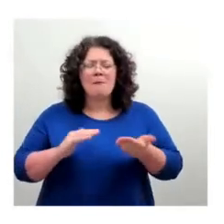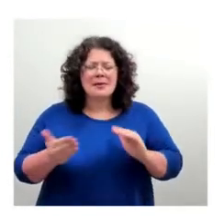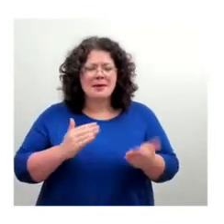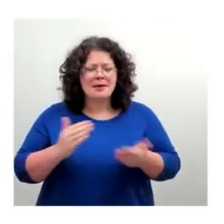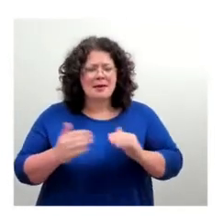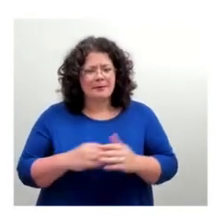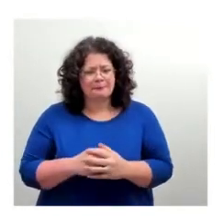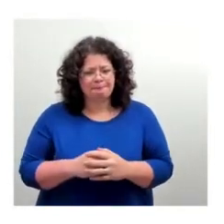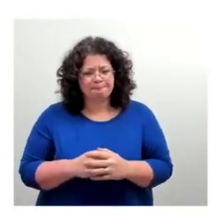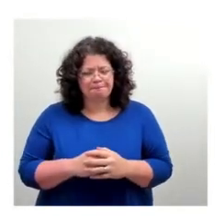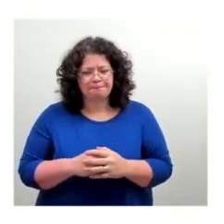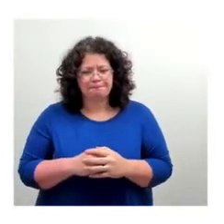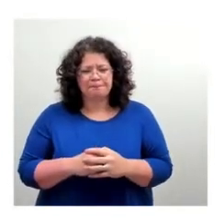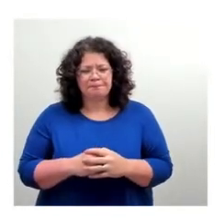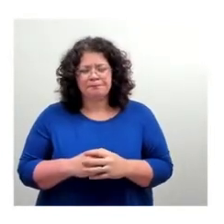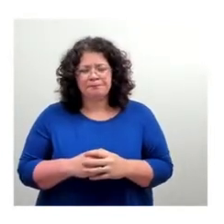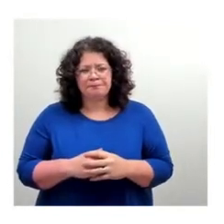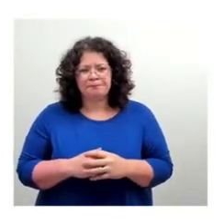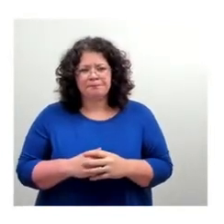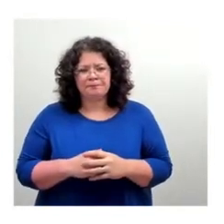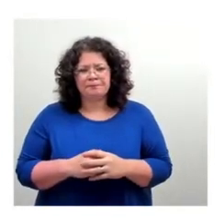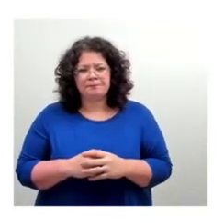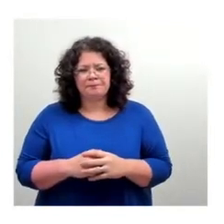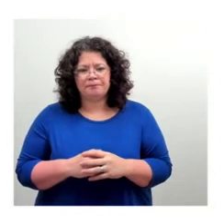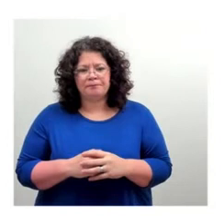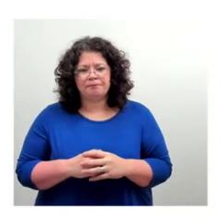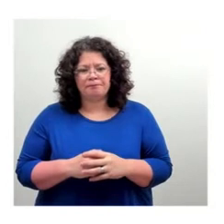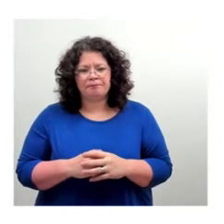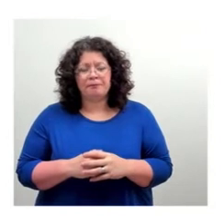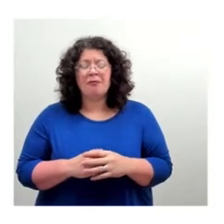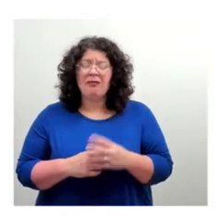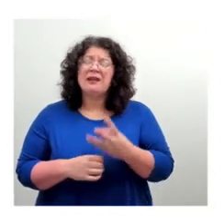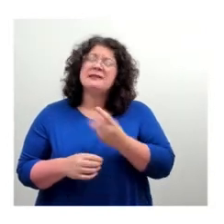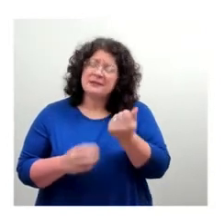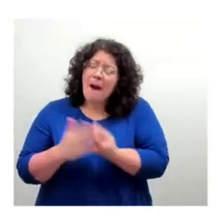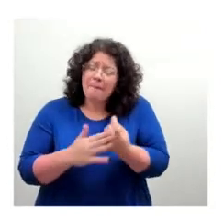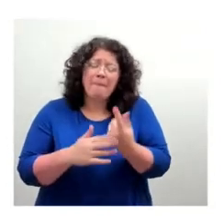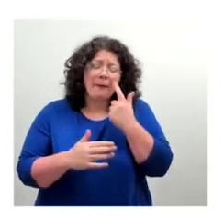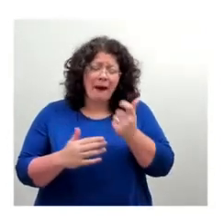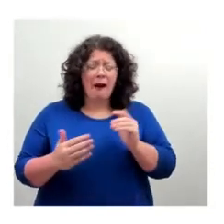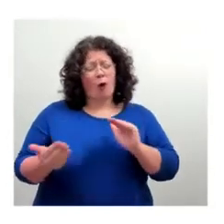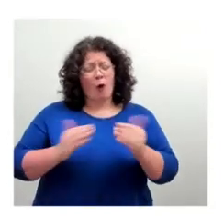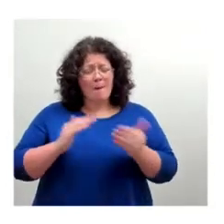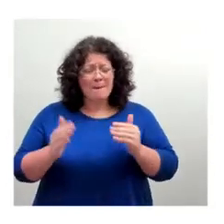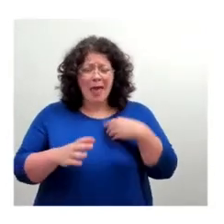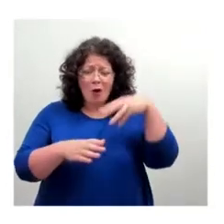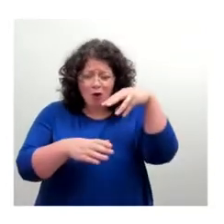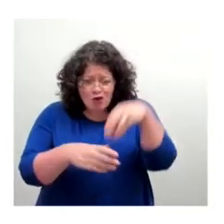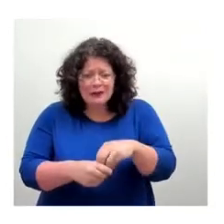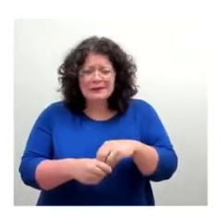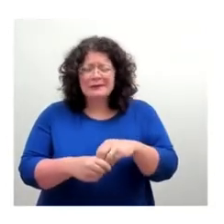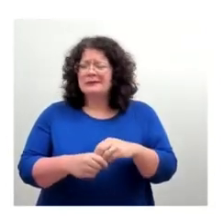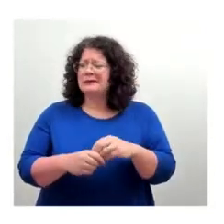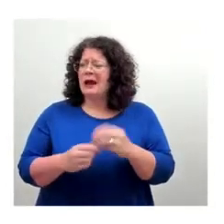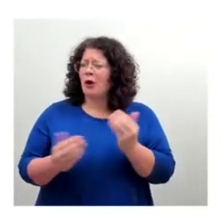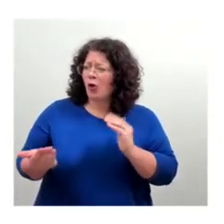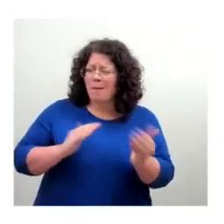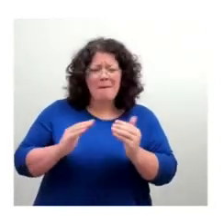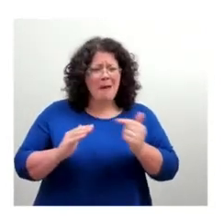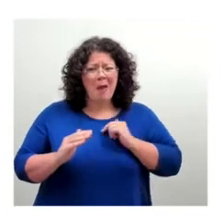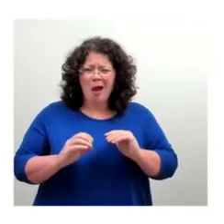course, iPlayer, online streaming service is similar to Netflix or any other streaming service.